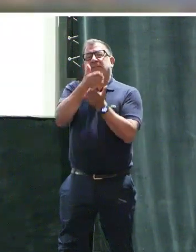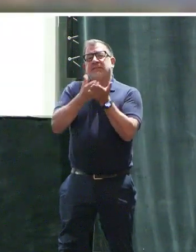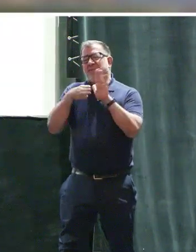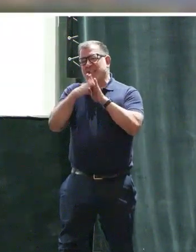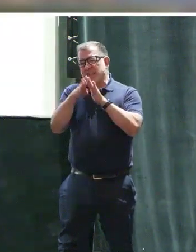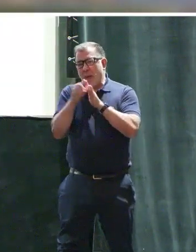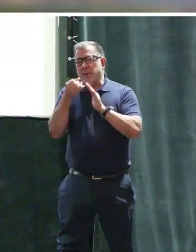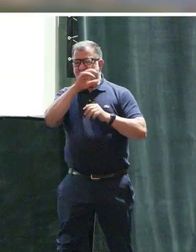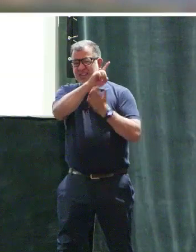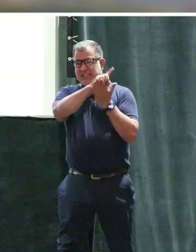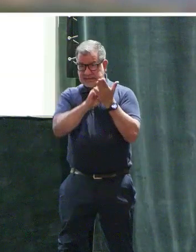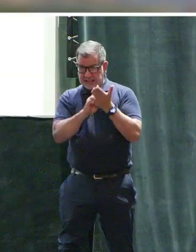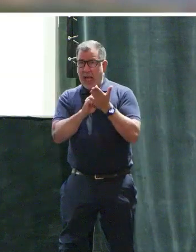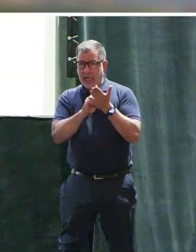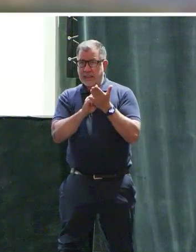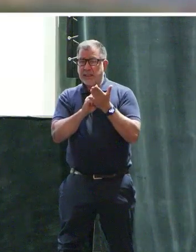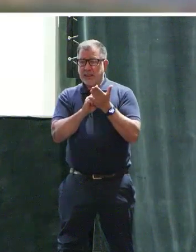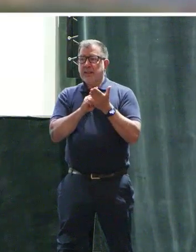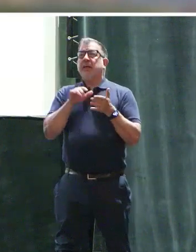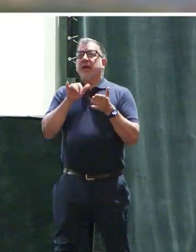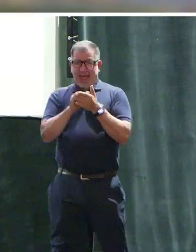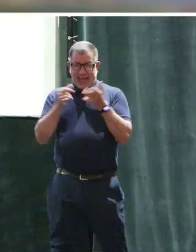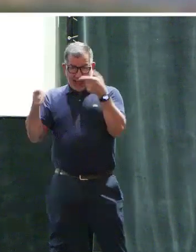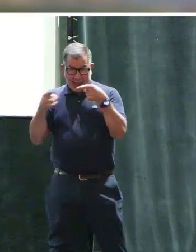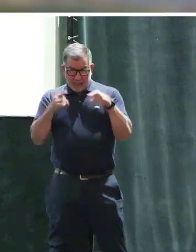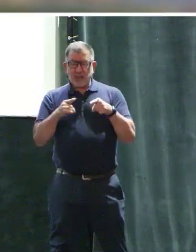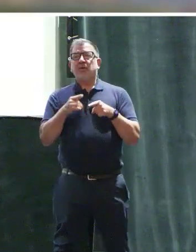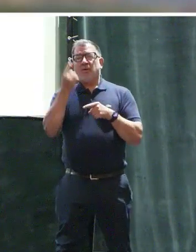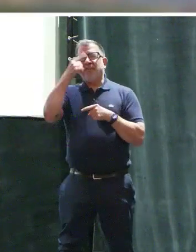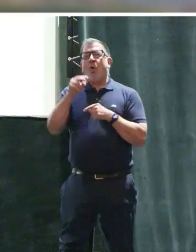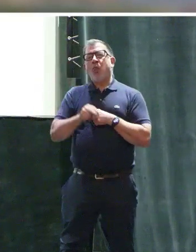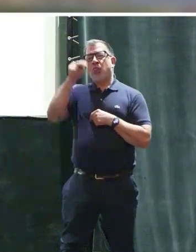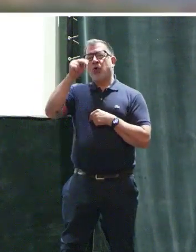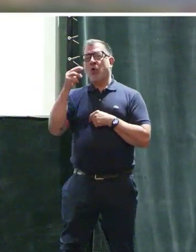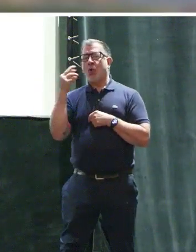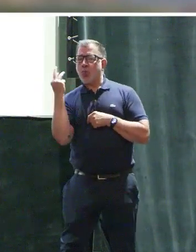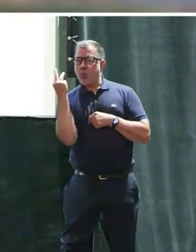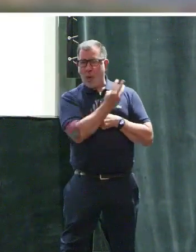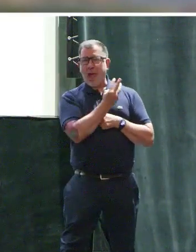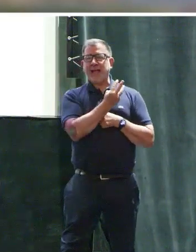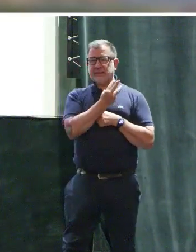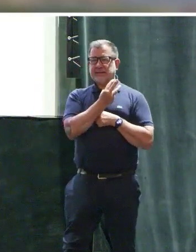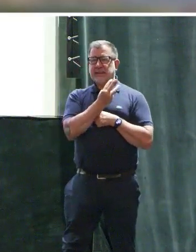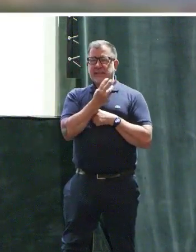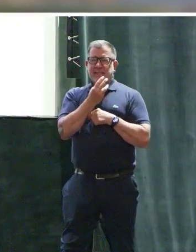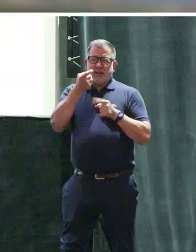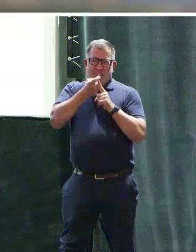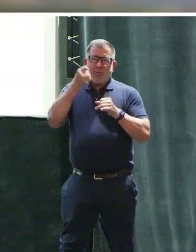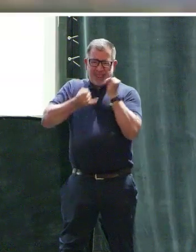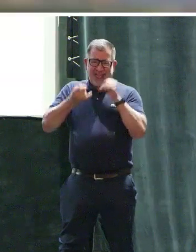the design that have occurred for the Northwest Battery Park City resiliency project since the last time we